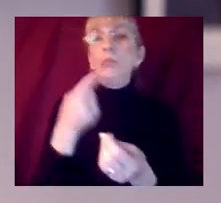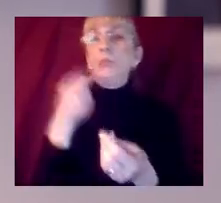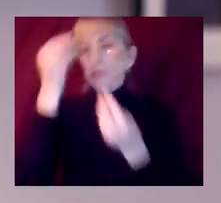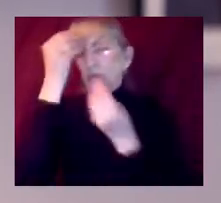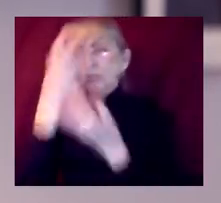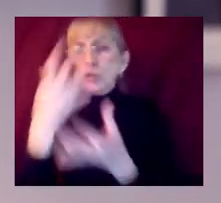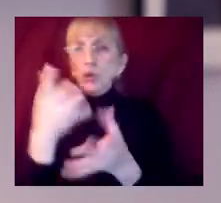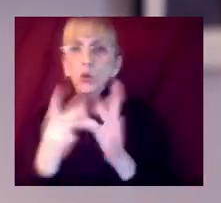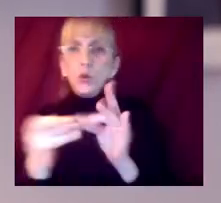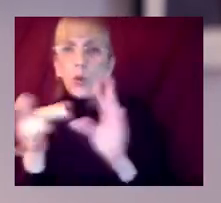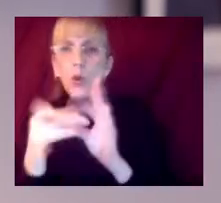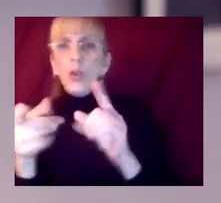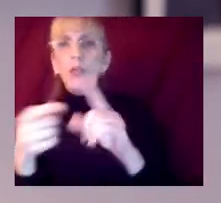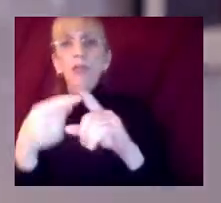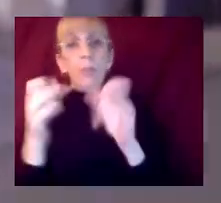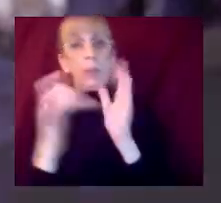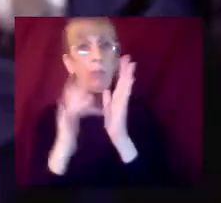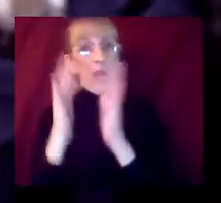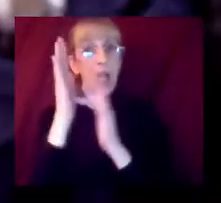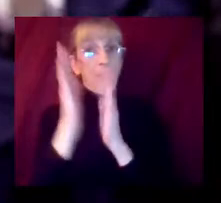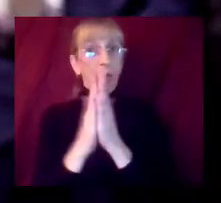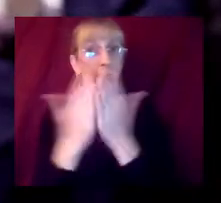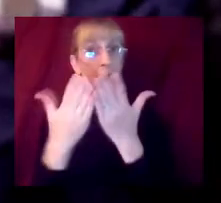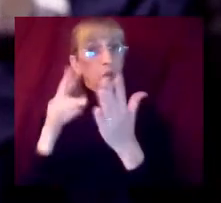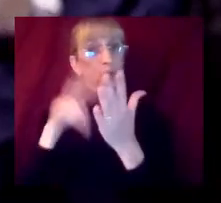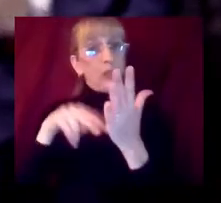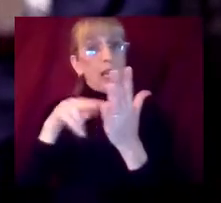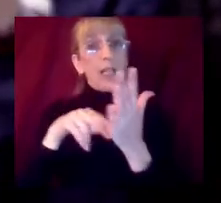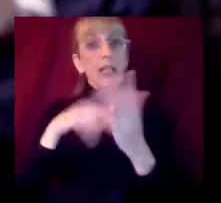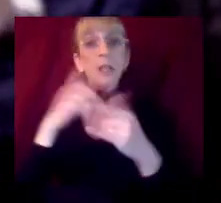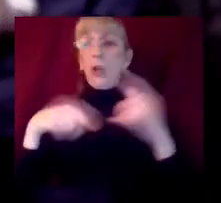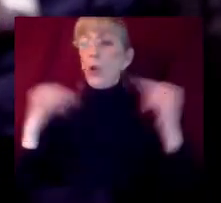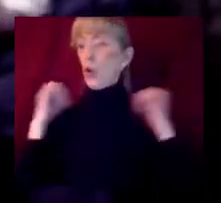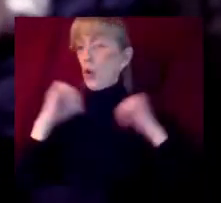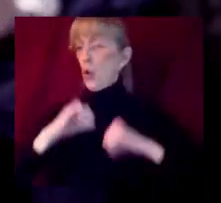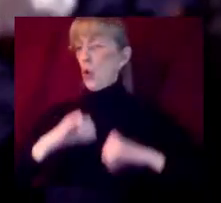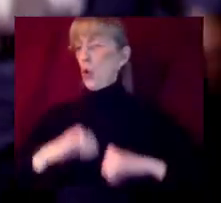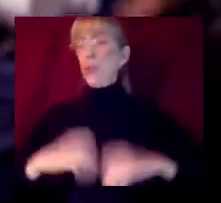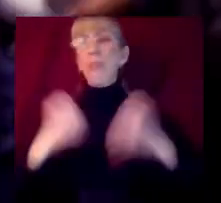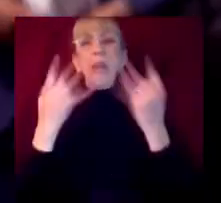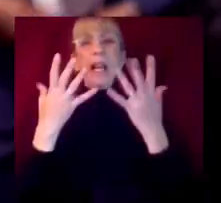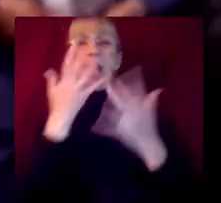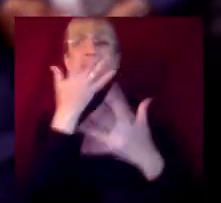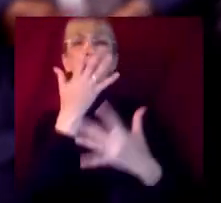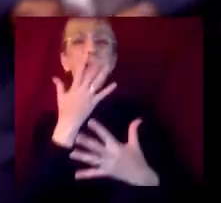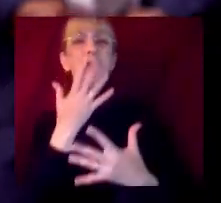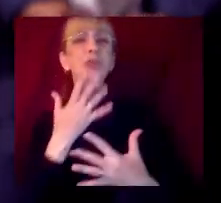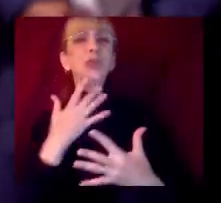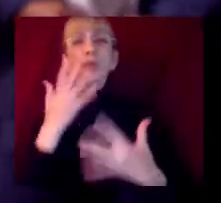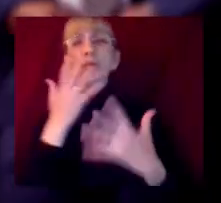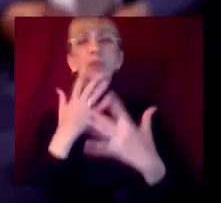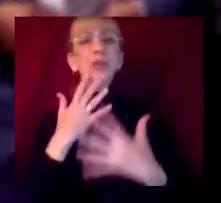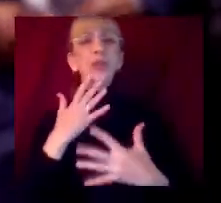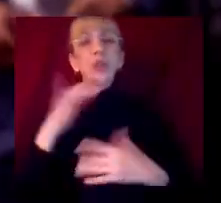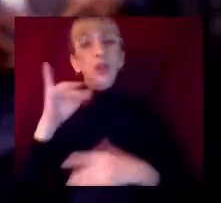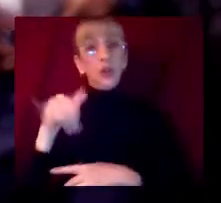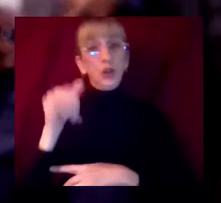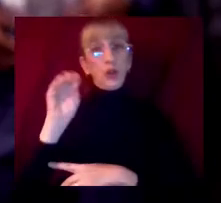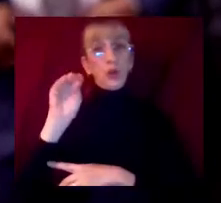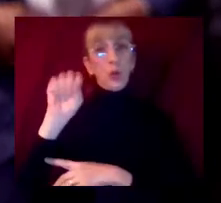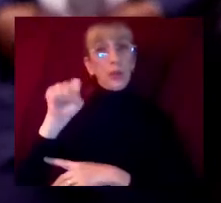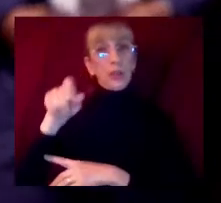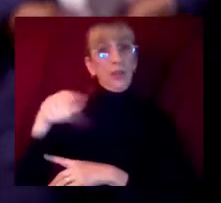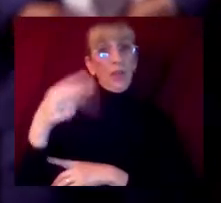from the Bible she had read about a coat of many colors Joseph wore. And then she